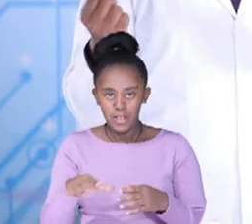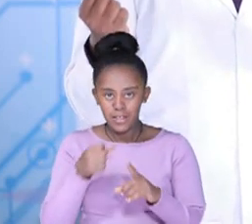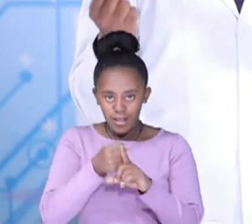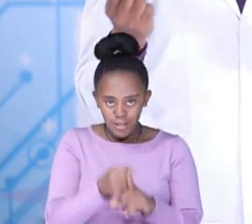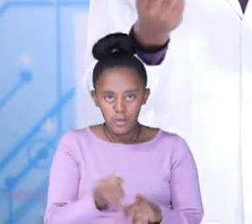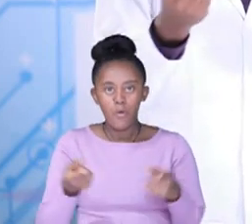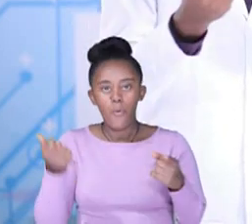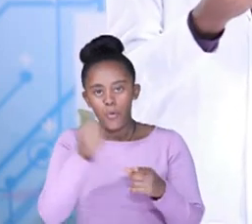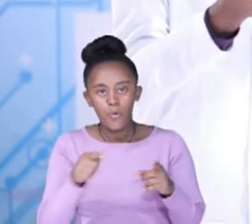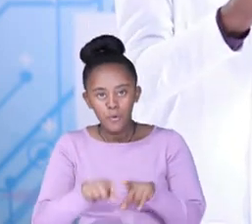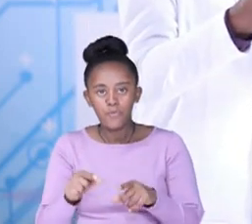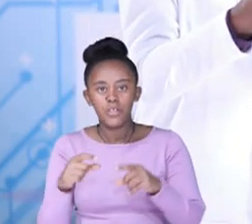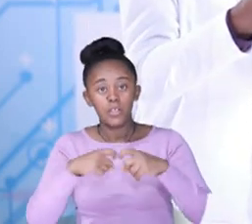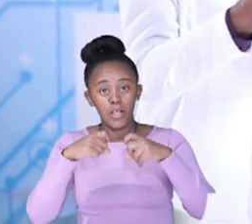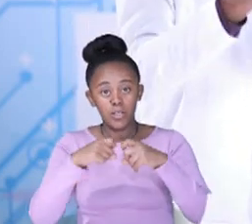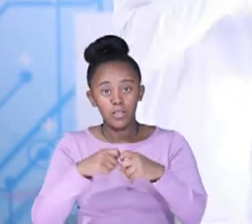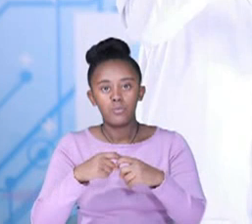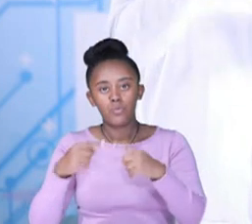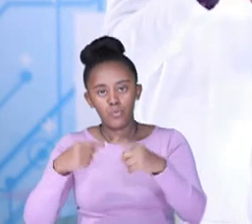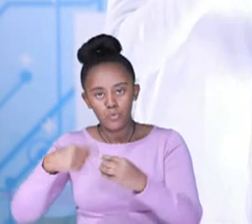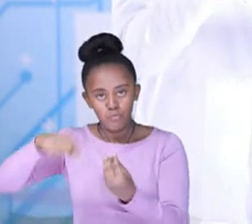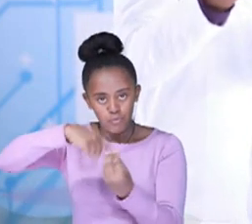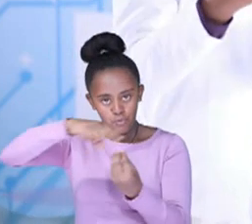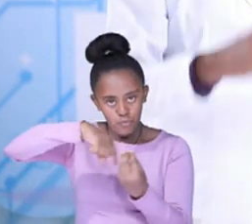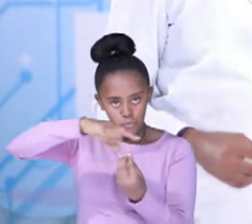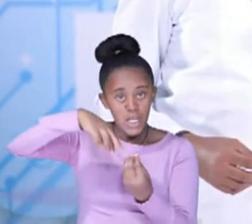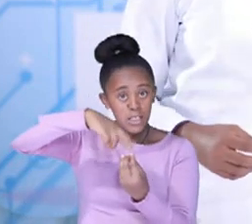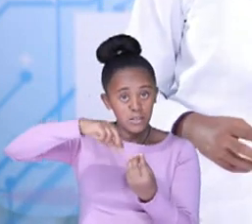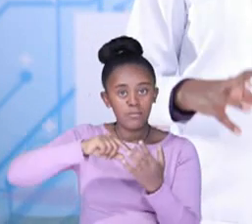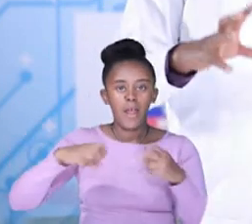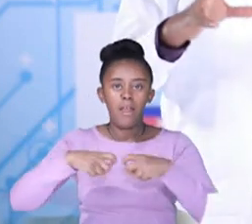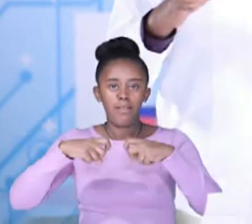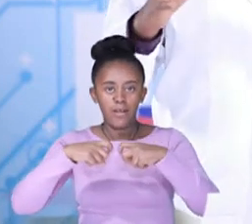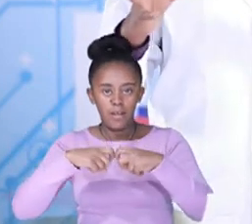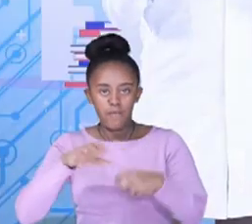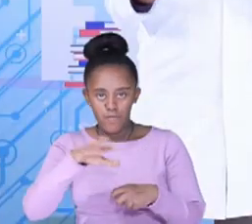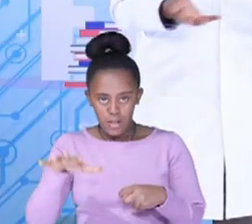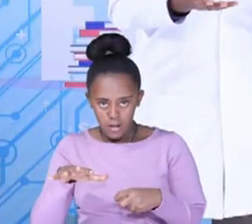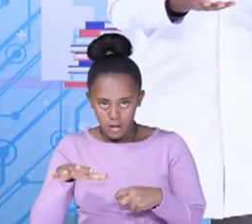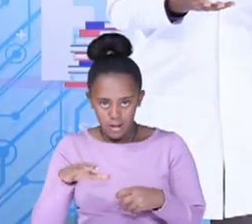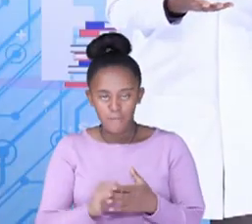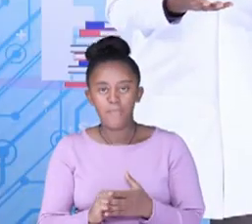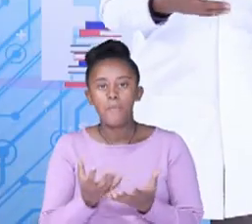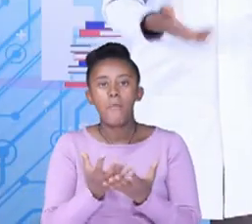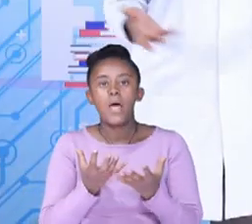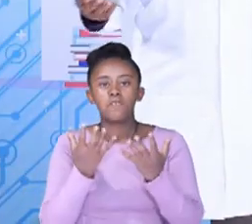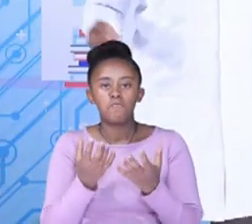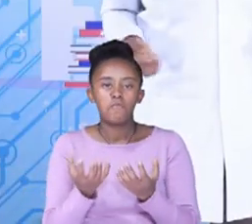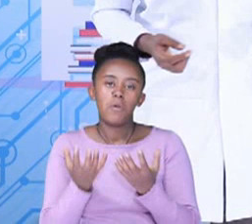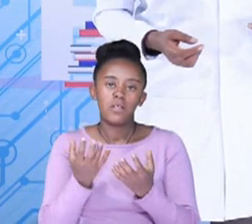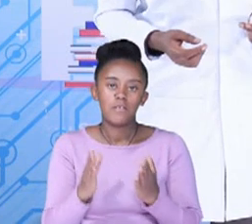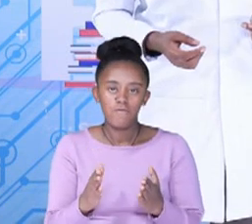detected whenever a charge is moving towards it, and that region is known to be electric field. Around a massive body, we